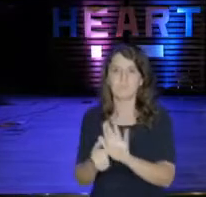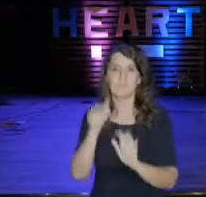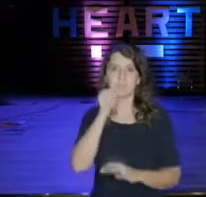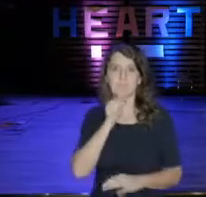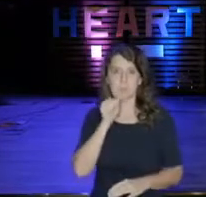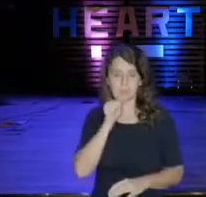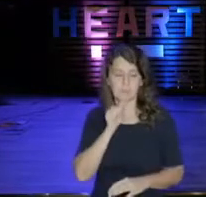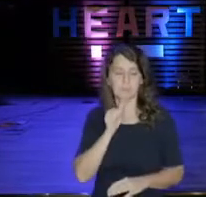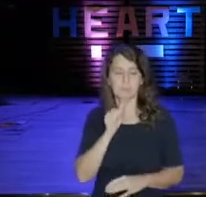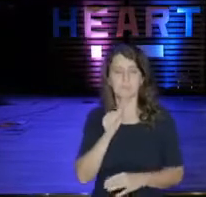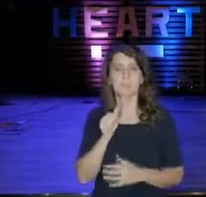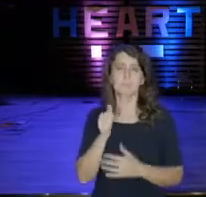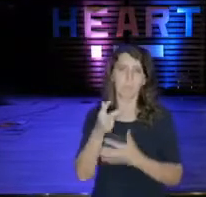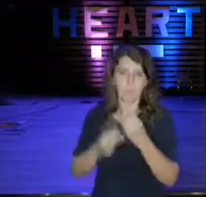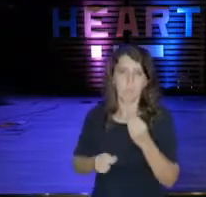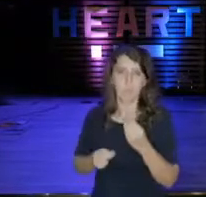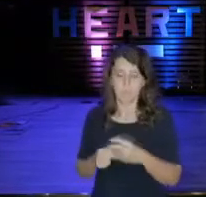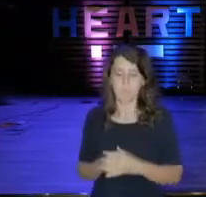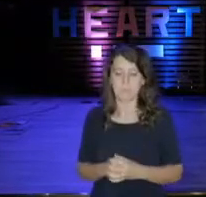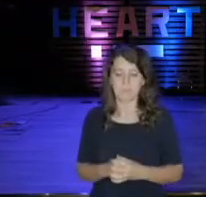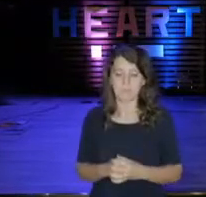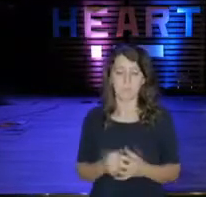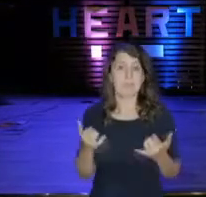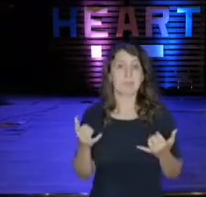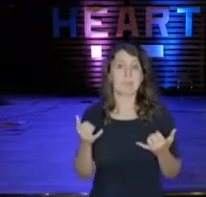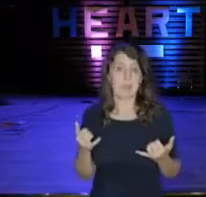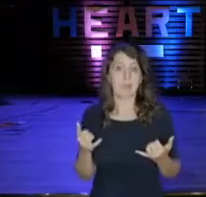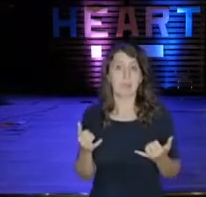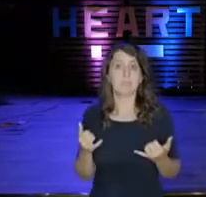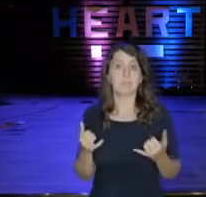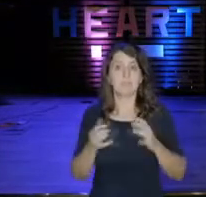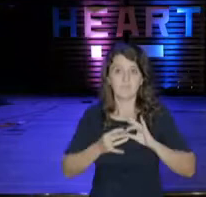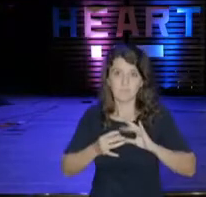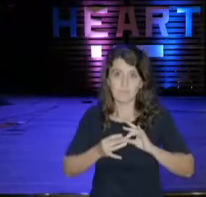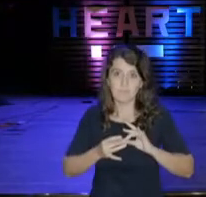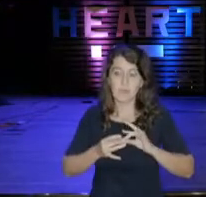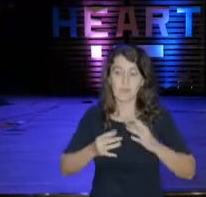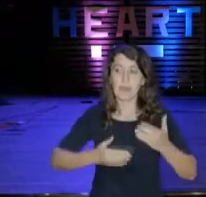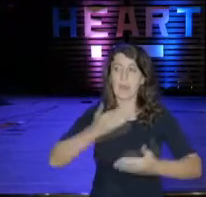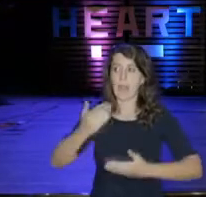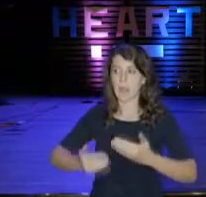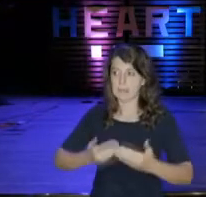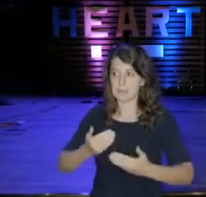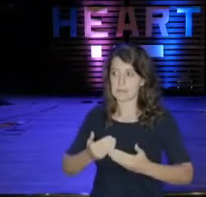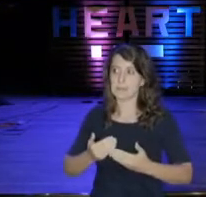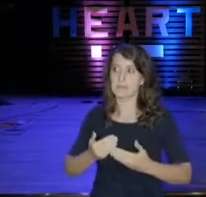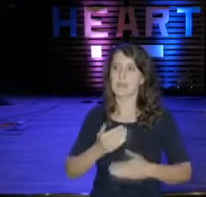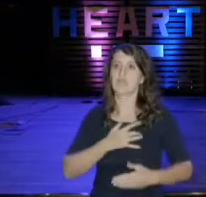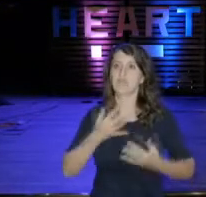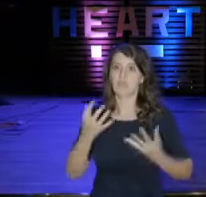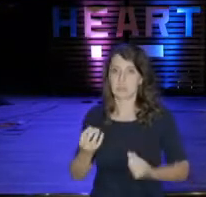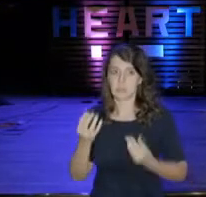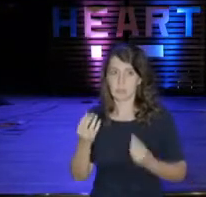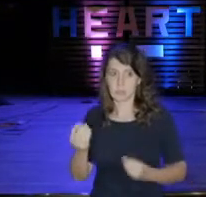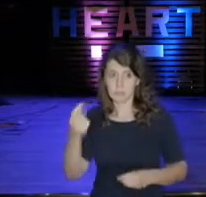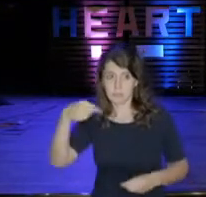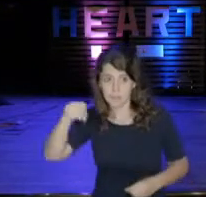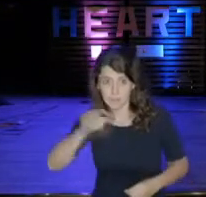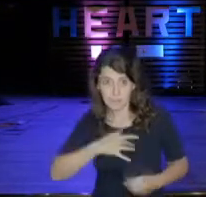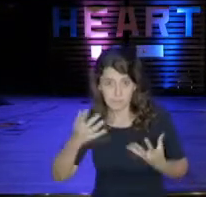and the fruit of goodness. Today, we are going to talk about kindness and gentleness. Are you gentle?